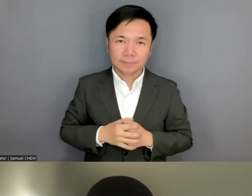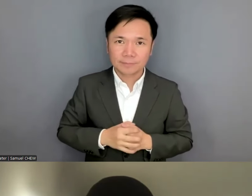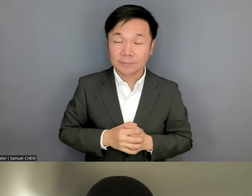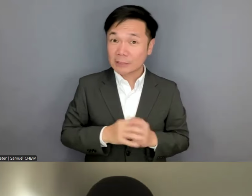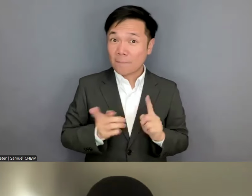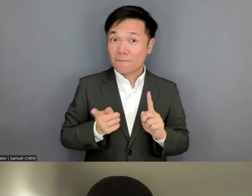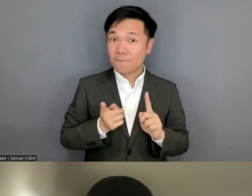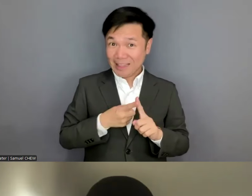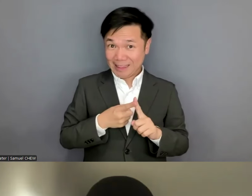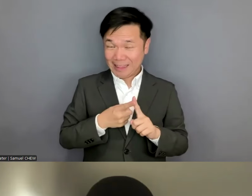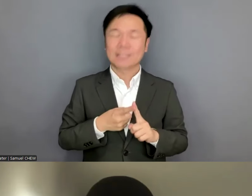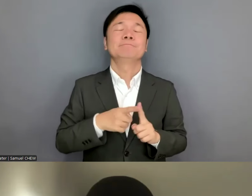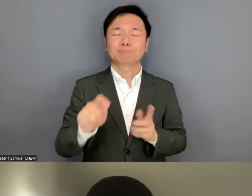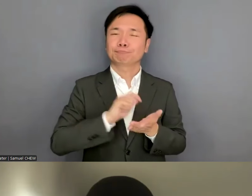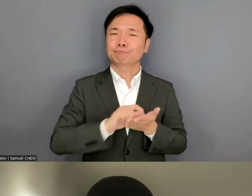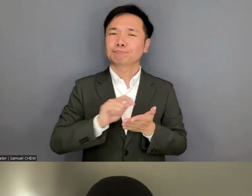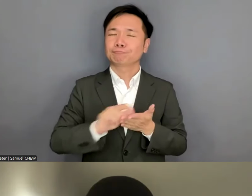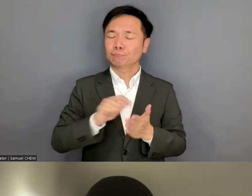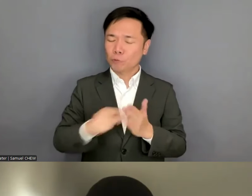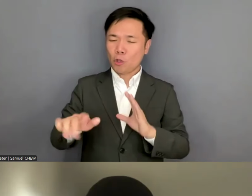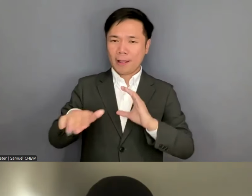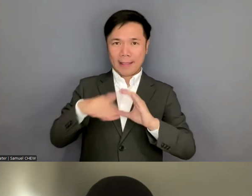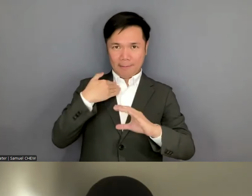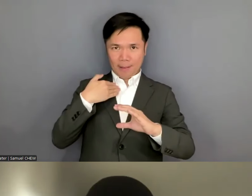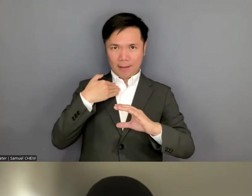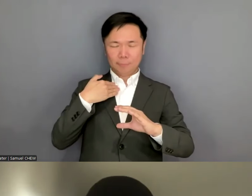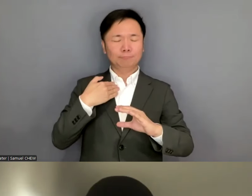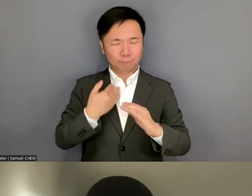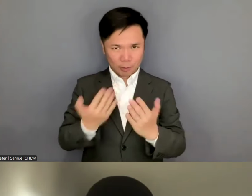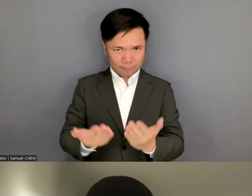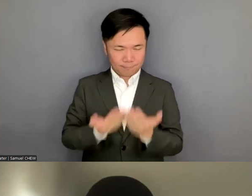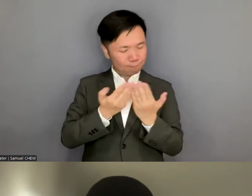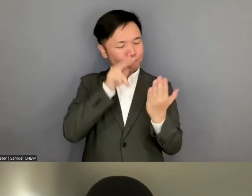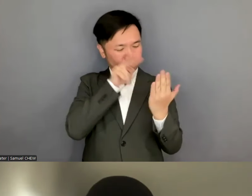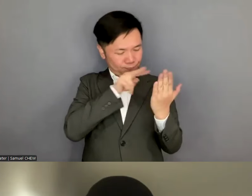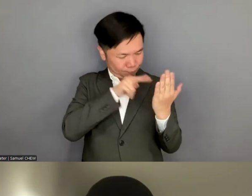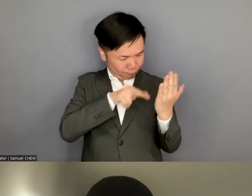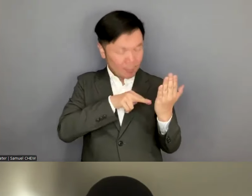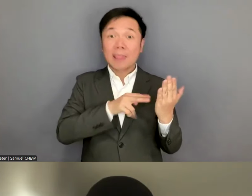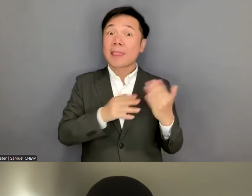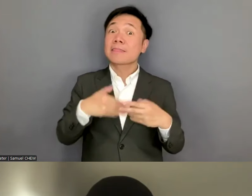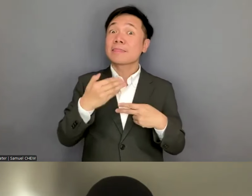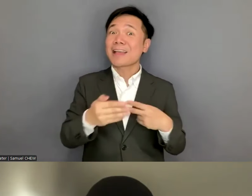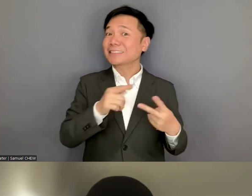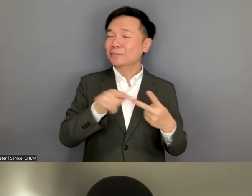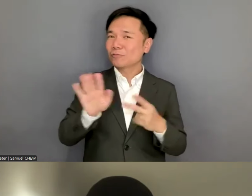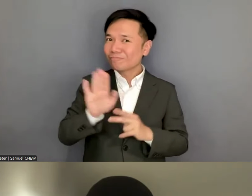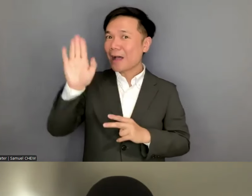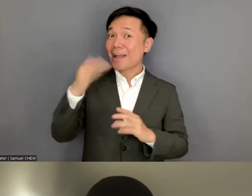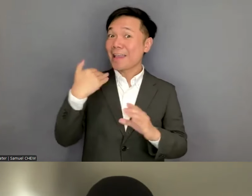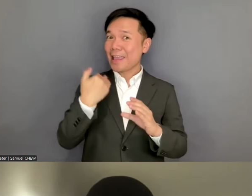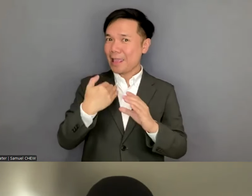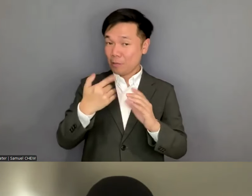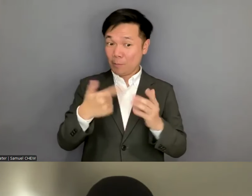start writing an email to us, maybe to Greta and I, and to the person who shared her email